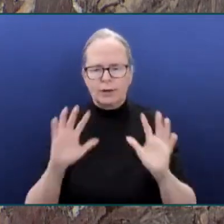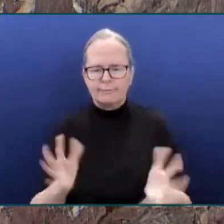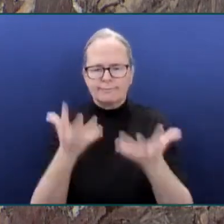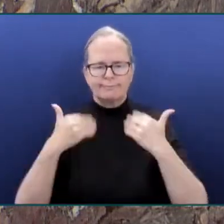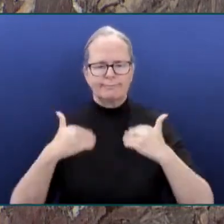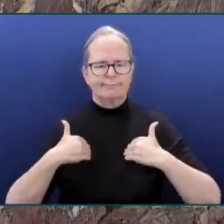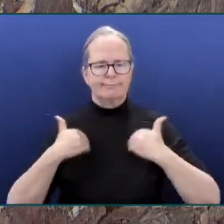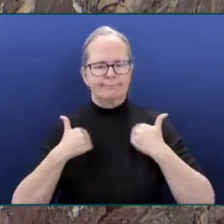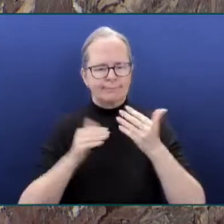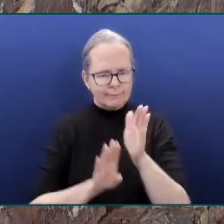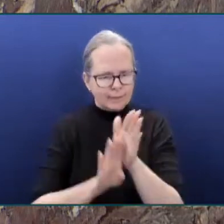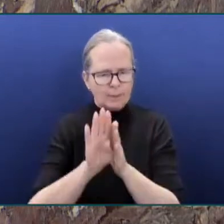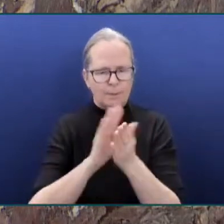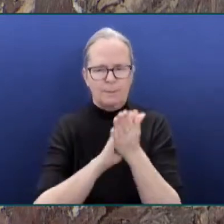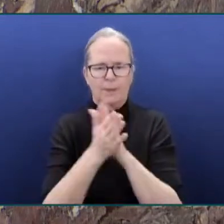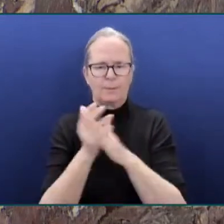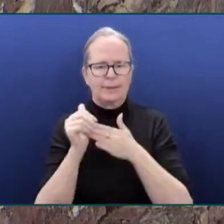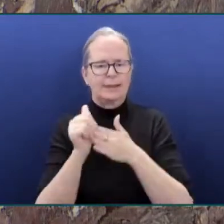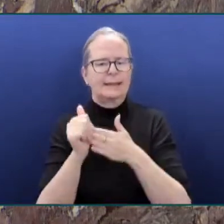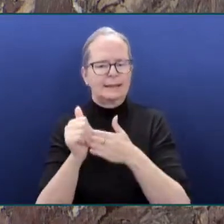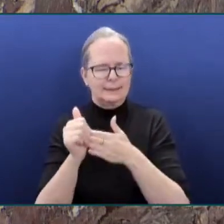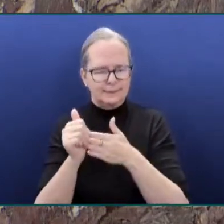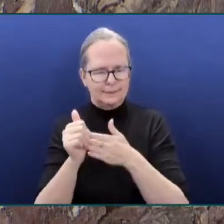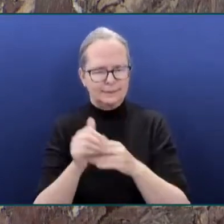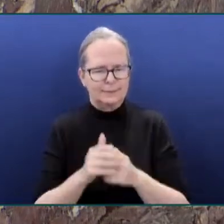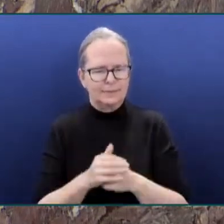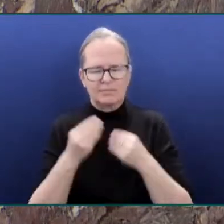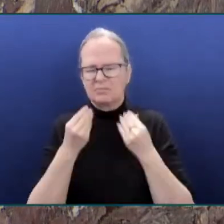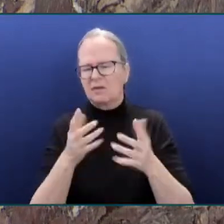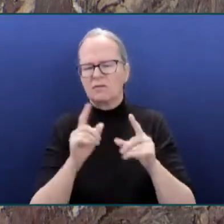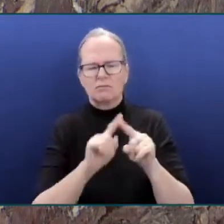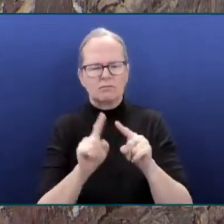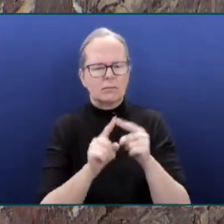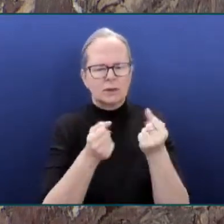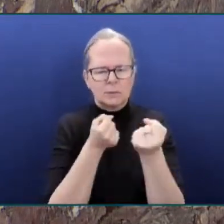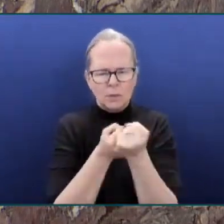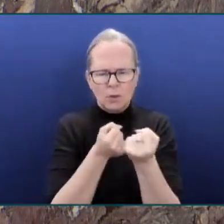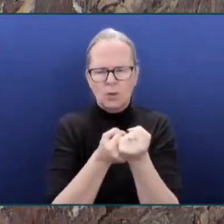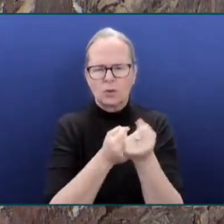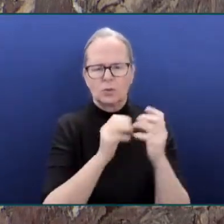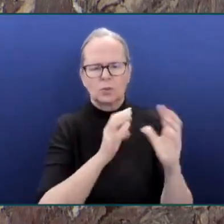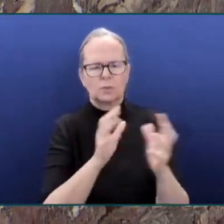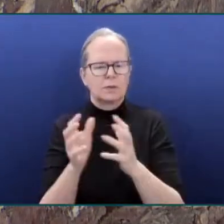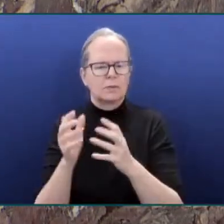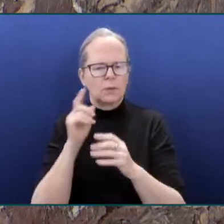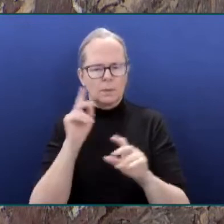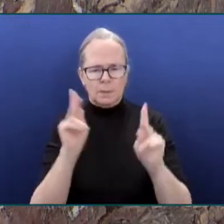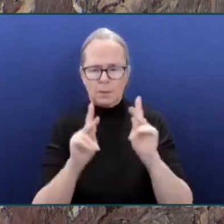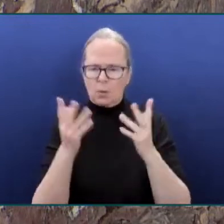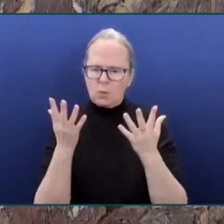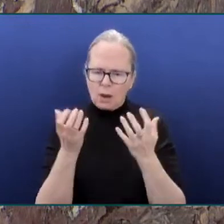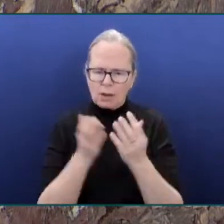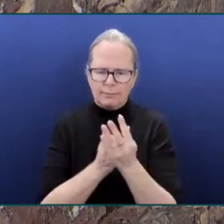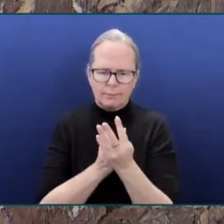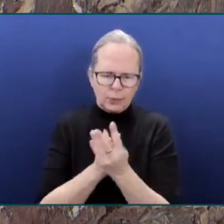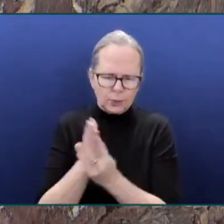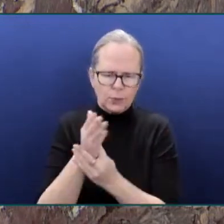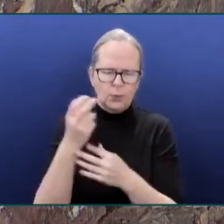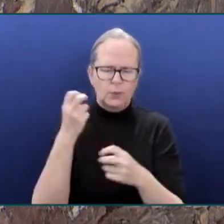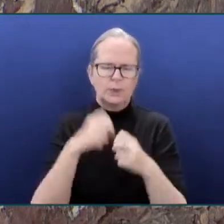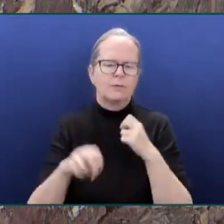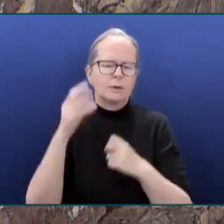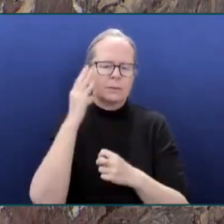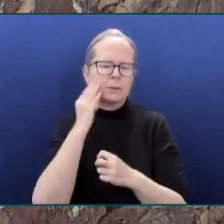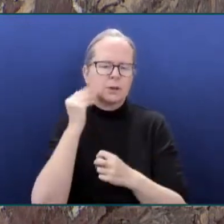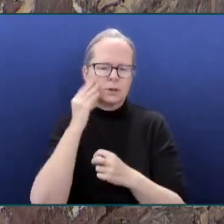for people with specific health conditions and family members going through difficult circumstances. The Richmond office is